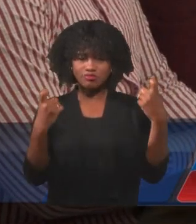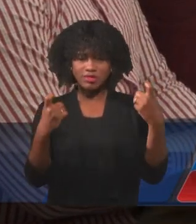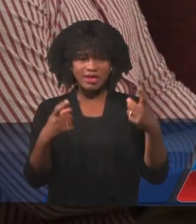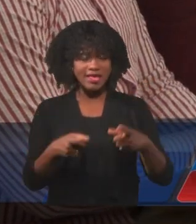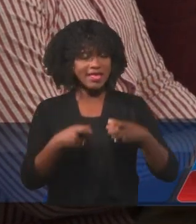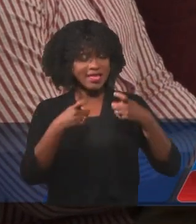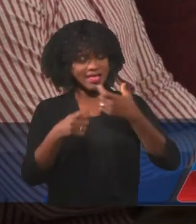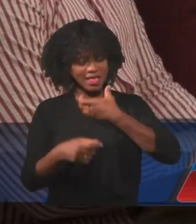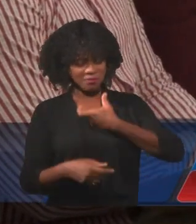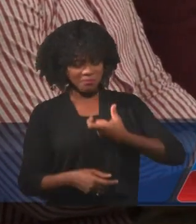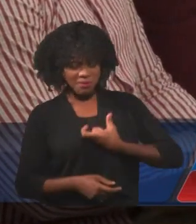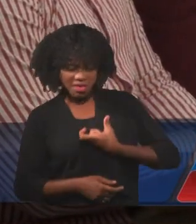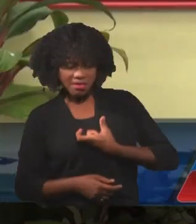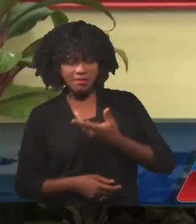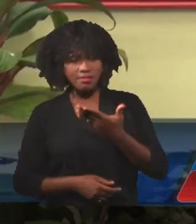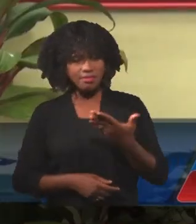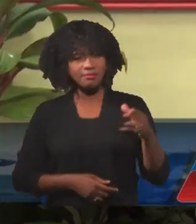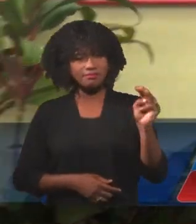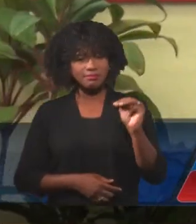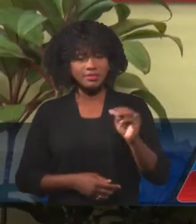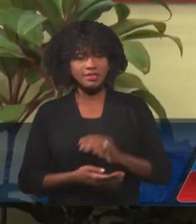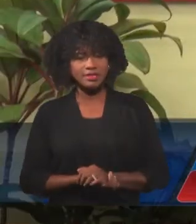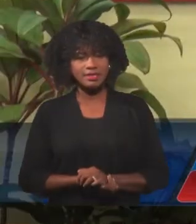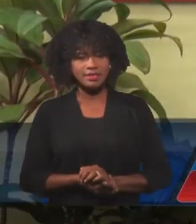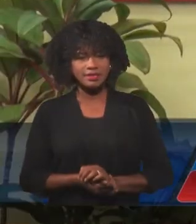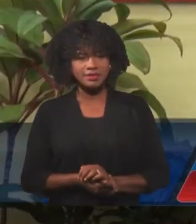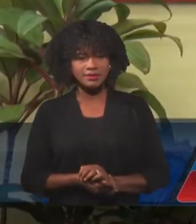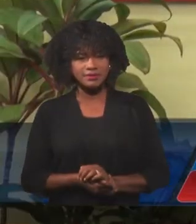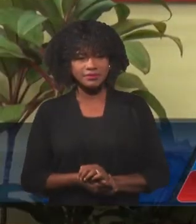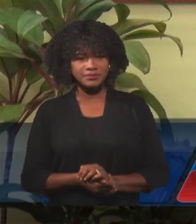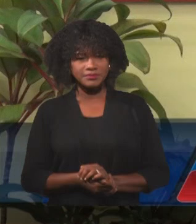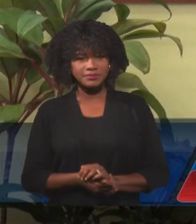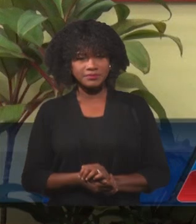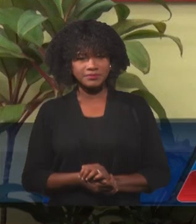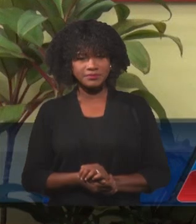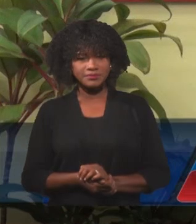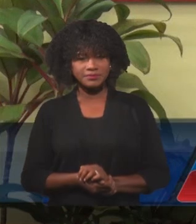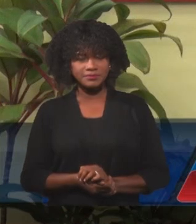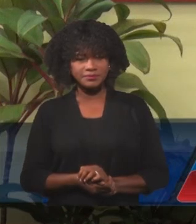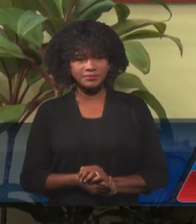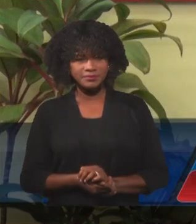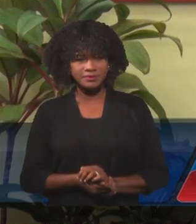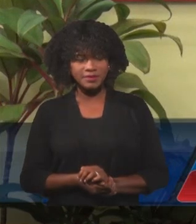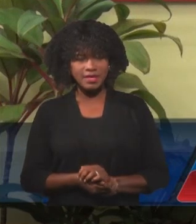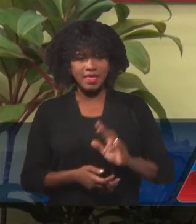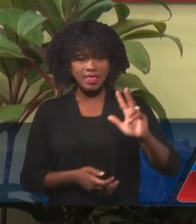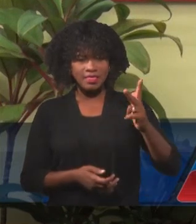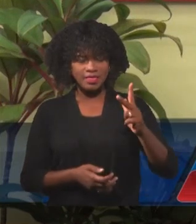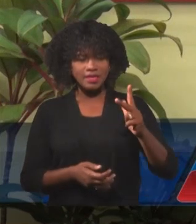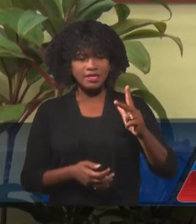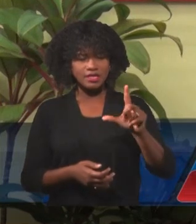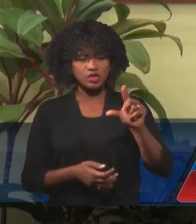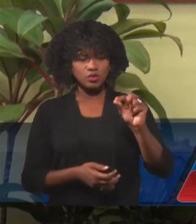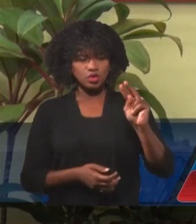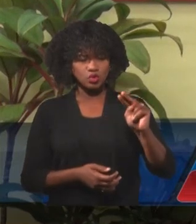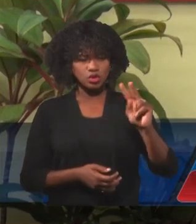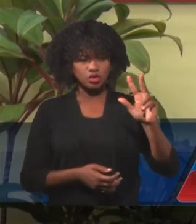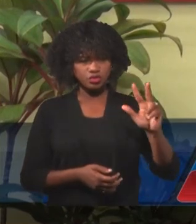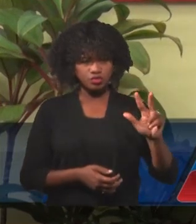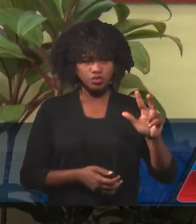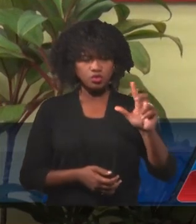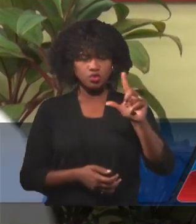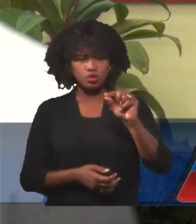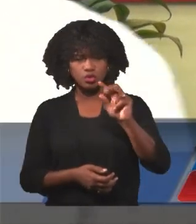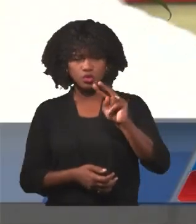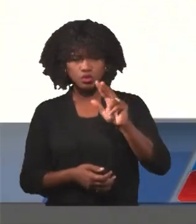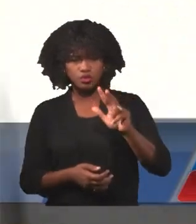prize-giving ceremony on Monday. Nicholas has placed both joint third in Form 4 2022-2023